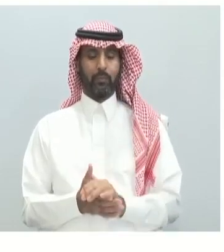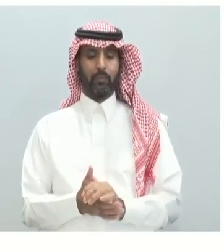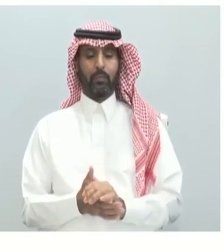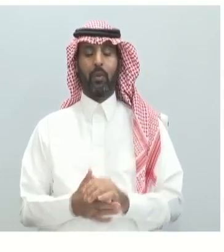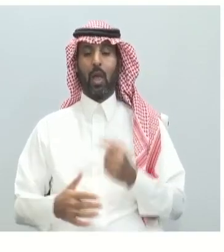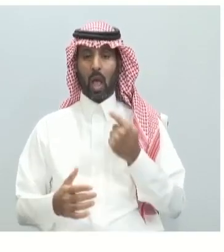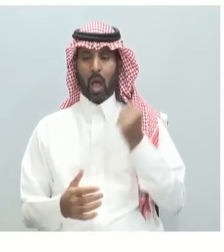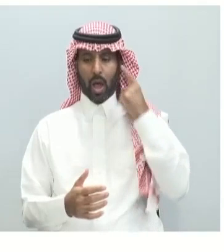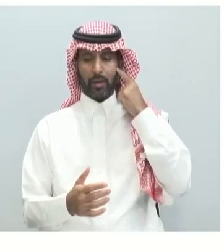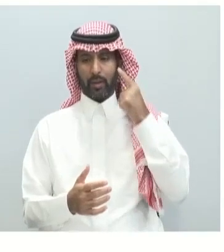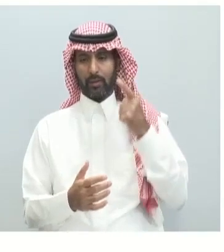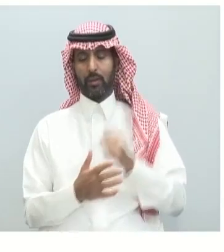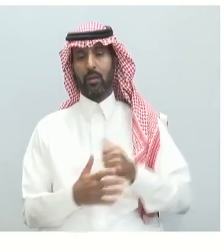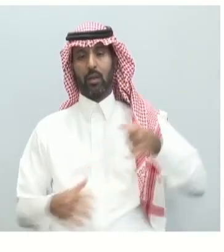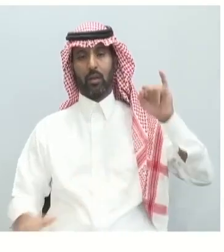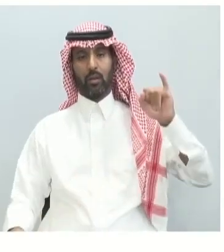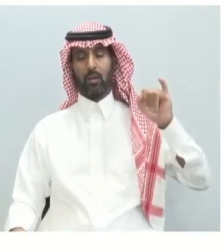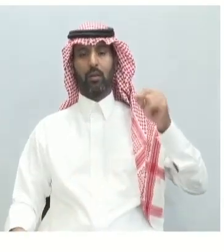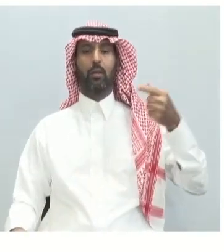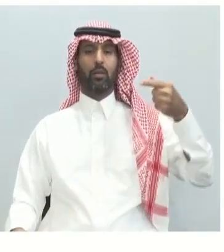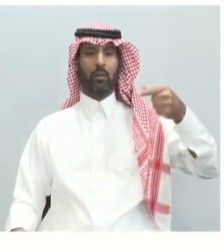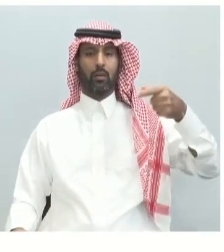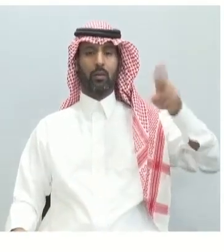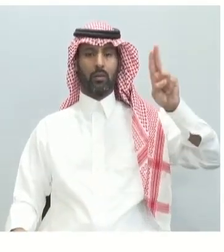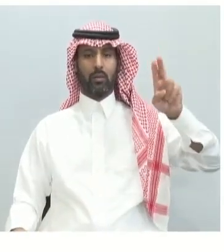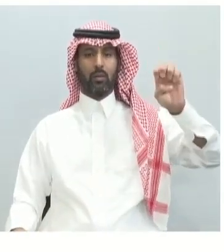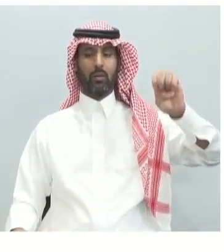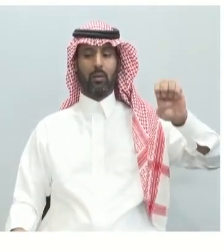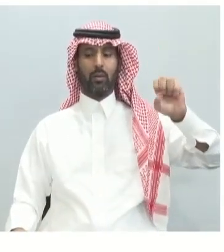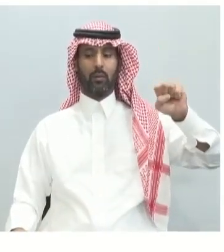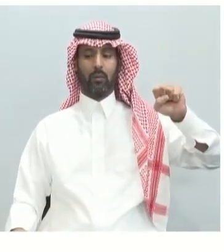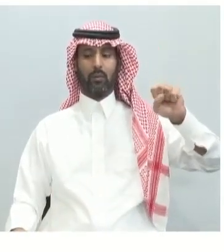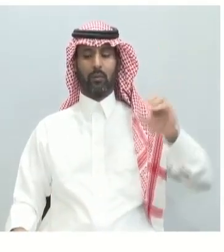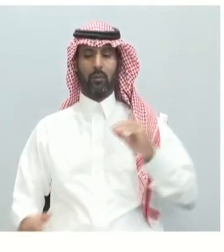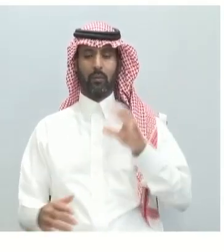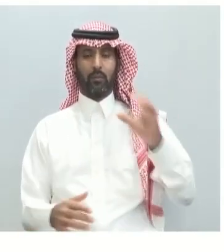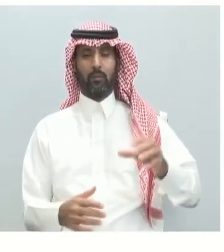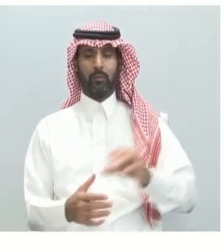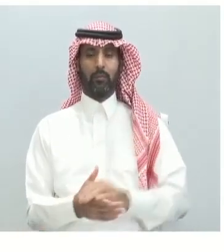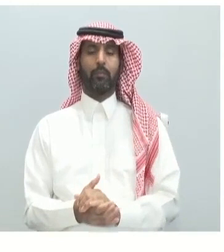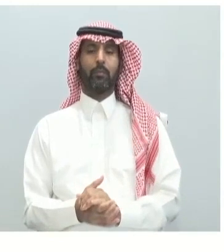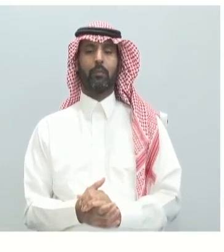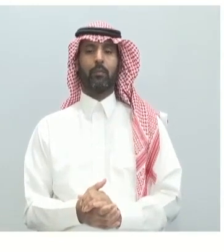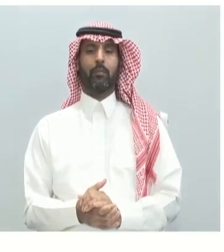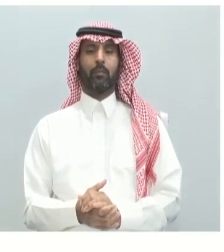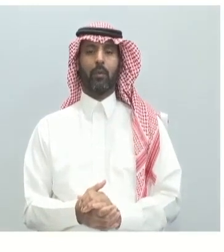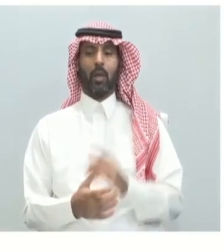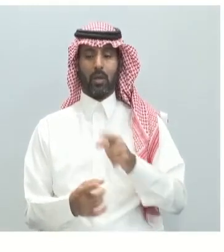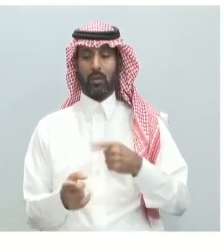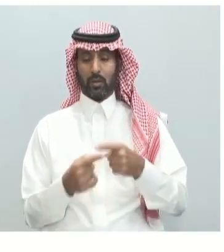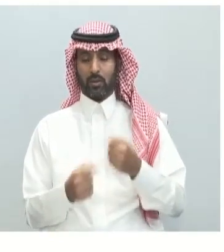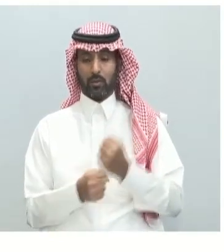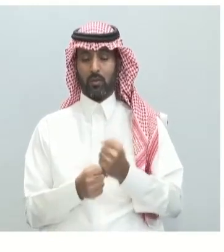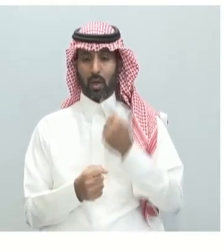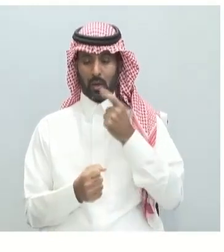Yes, I guess. It means you're almost agreeing with them. I guess. It still seems like I'm doing something since I